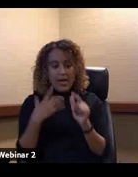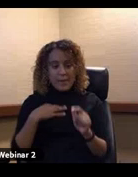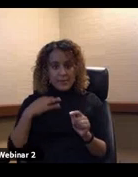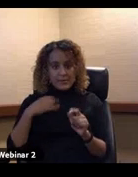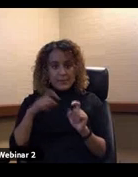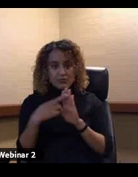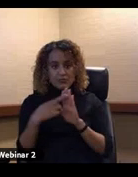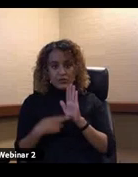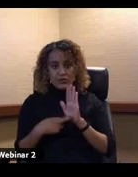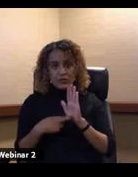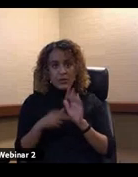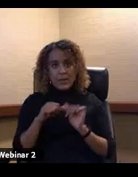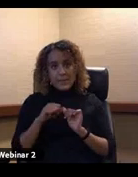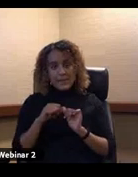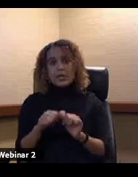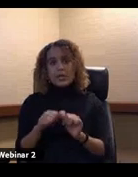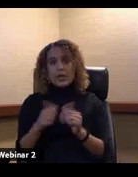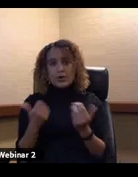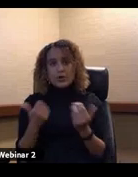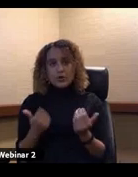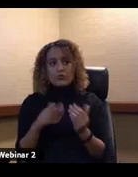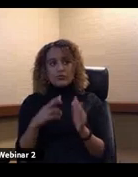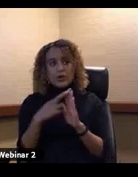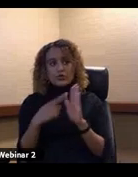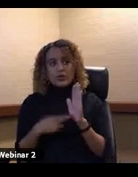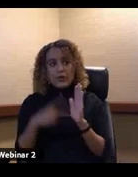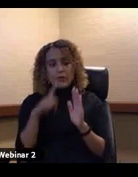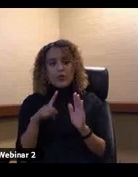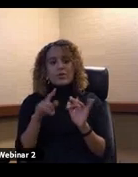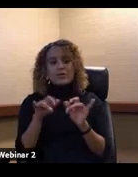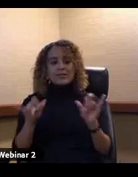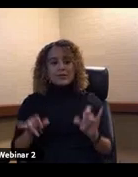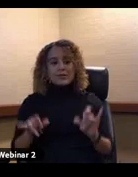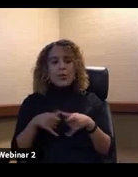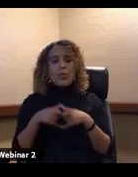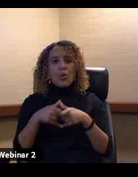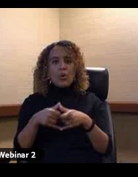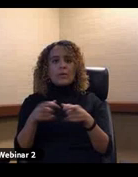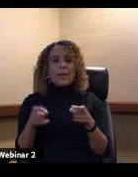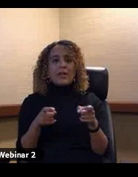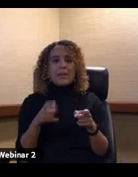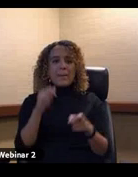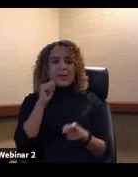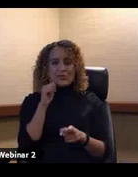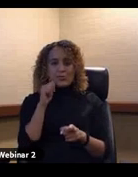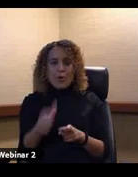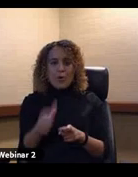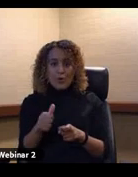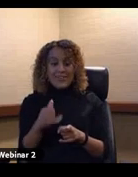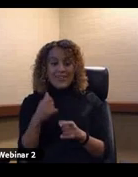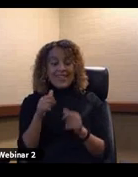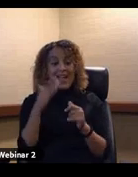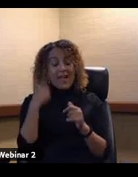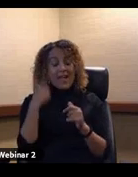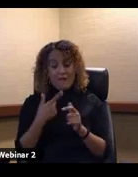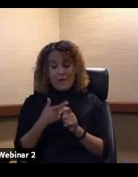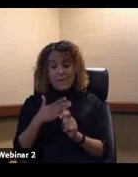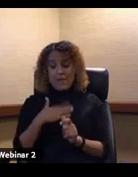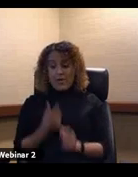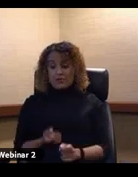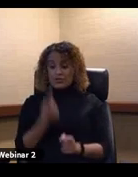all applicants must register with and maintain current registration in the System for Award Management by tomorrow. It is my understanding that